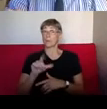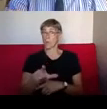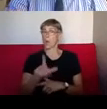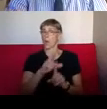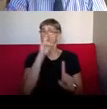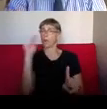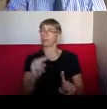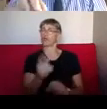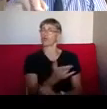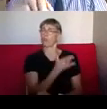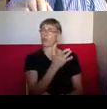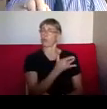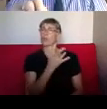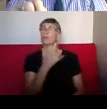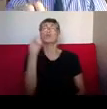few